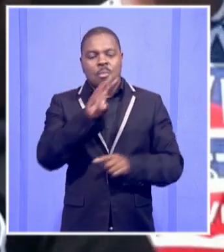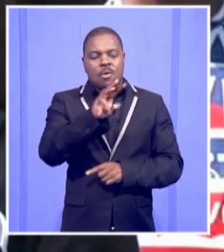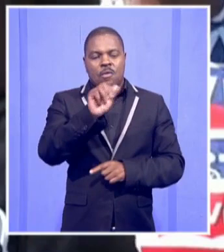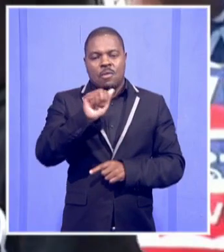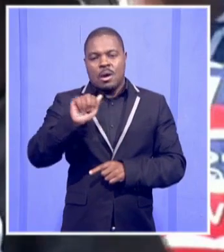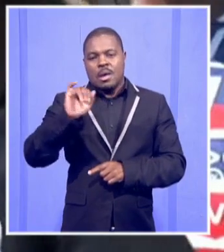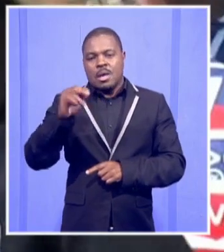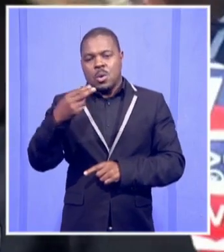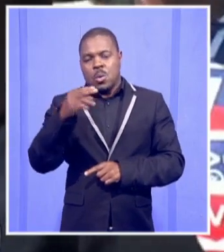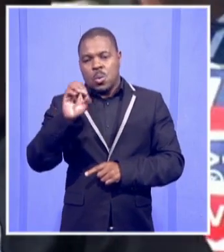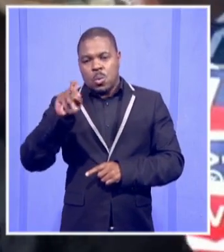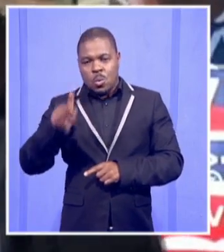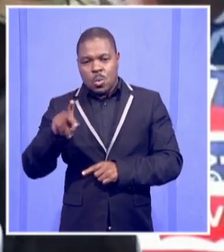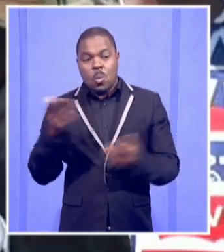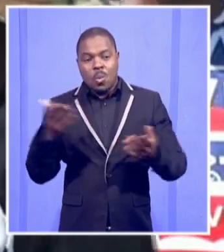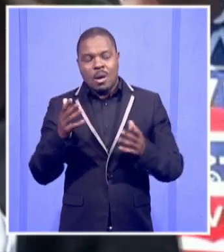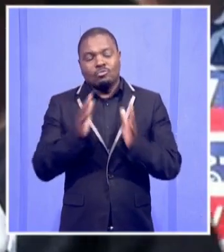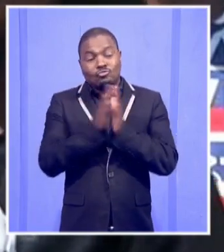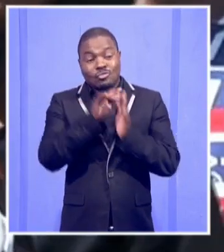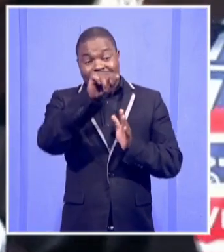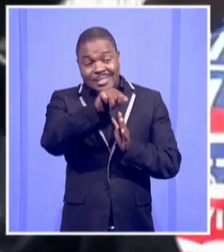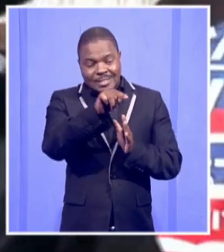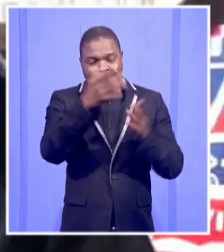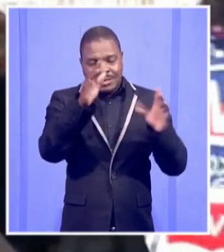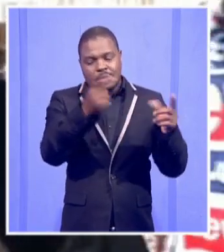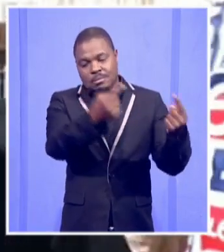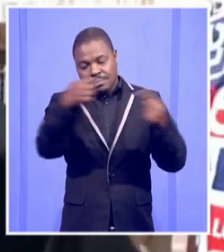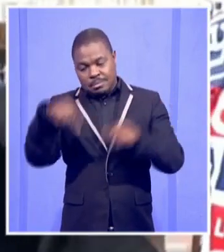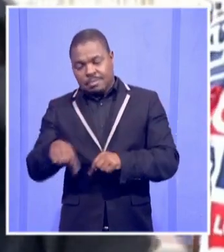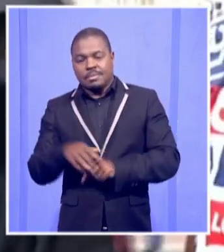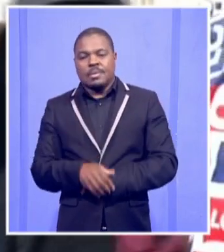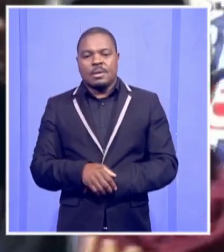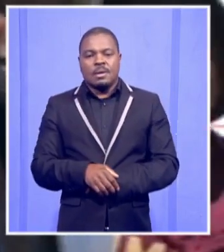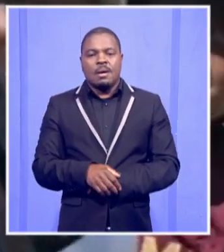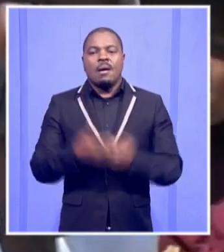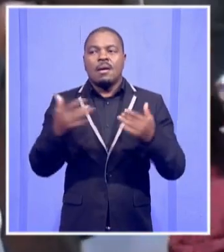there was a church service this morning. And with that, is back to you in studio.